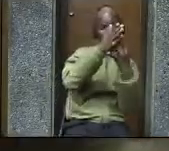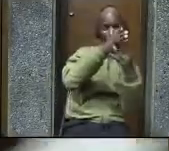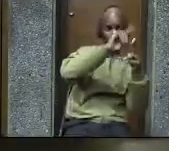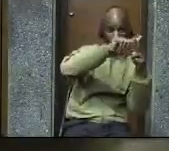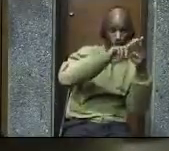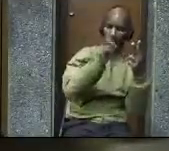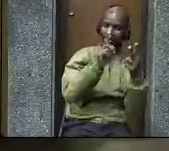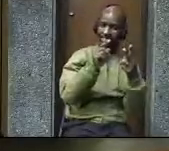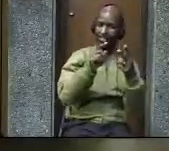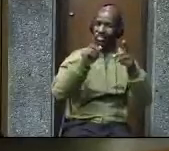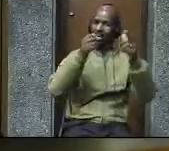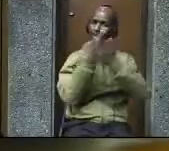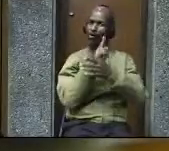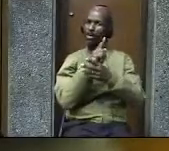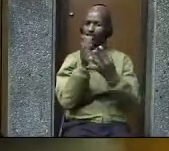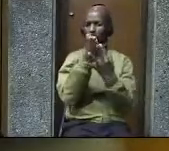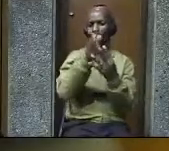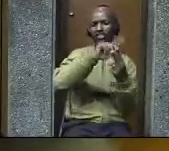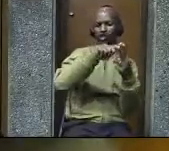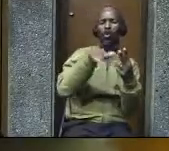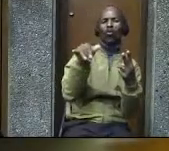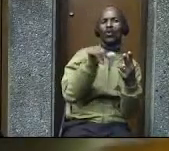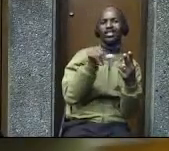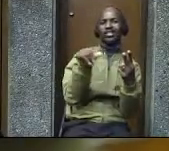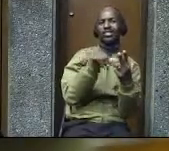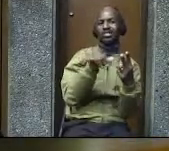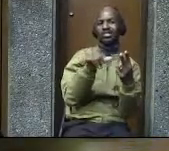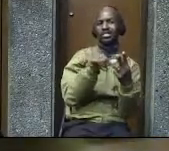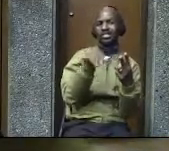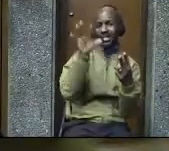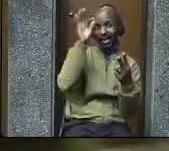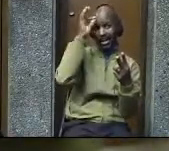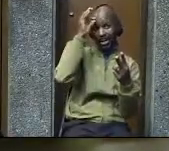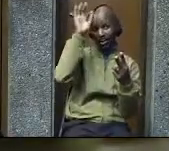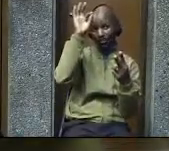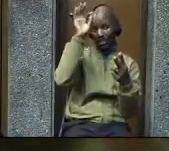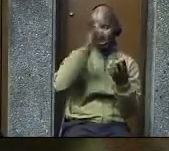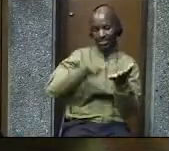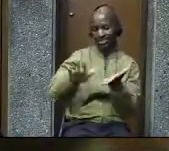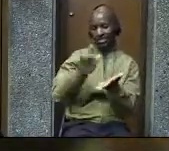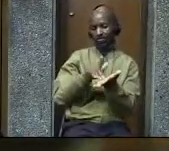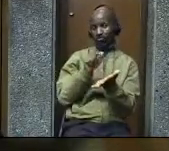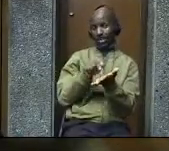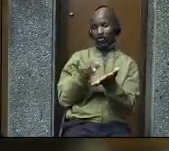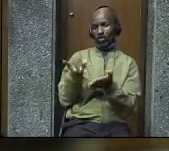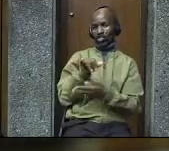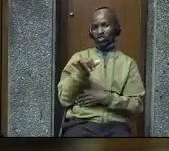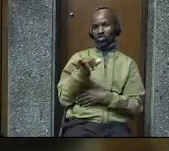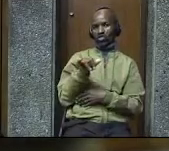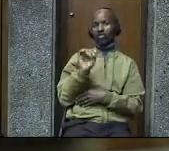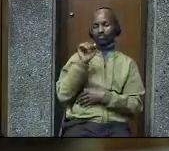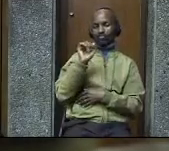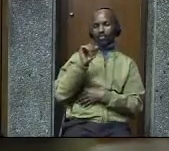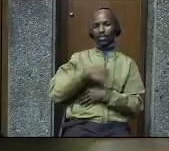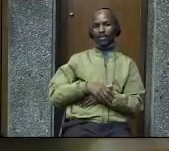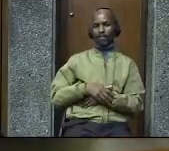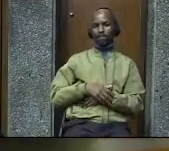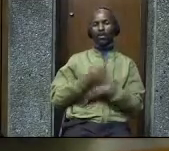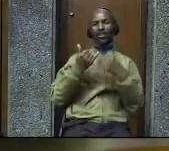Kwenzakalani between the two? Which one is that the government settled on it? And yeah,